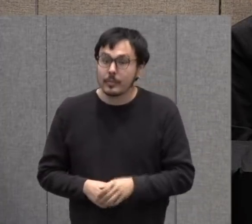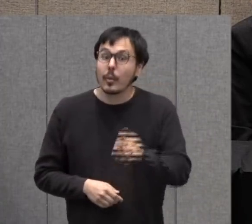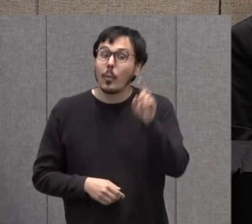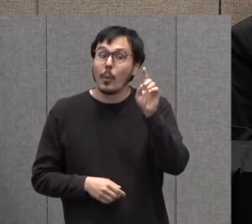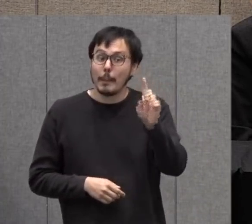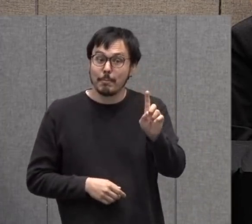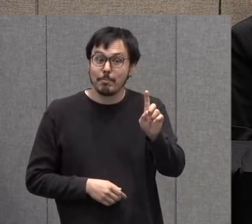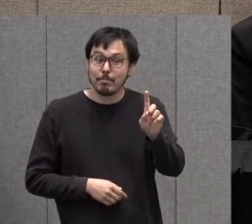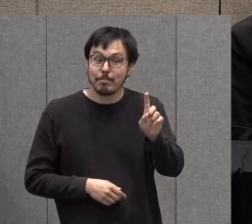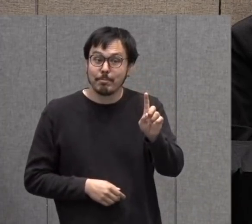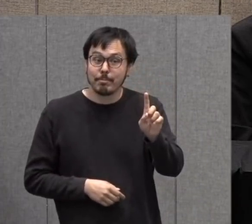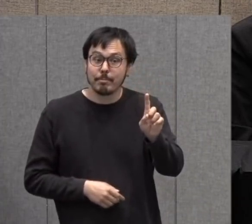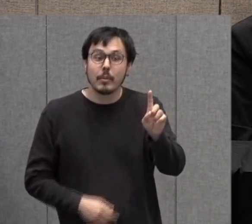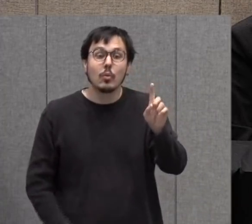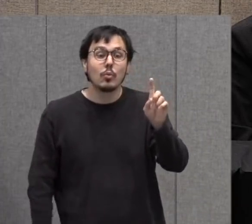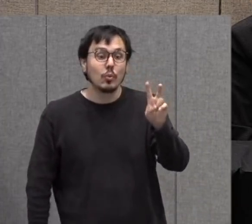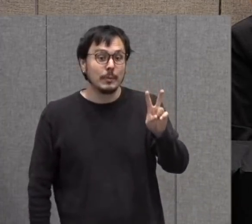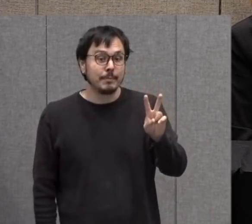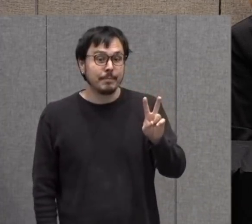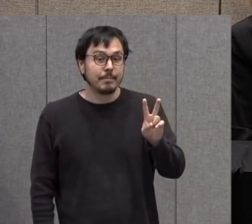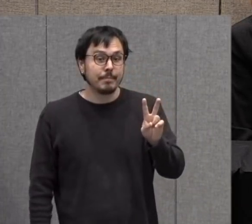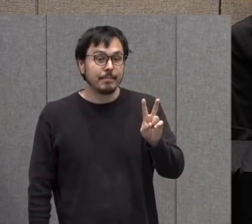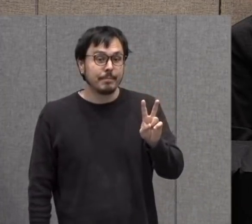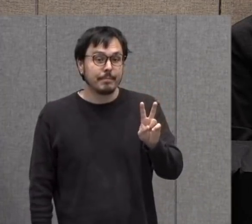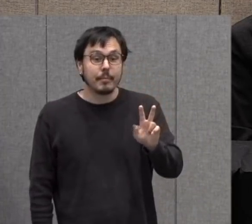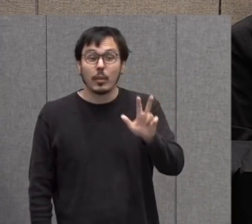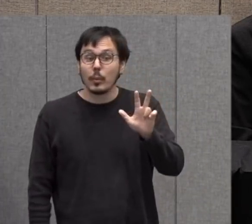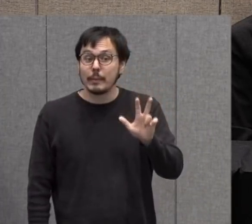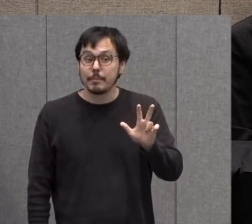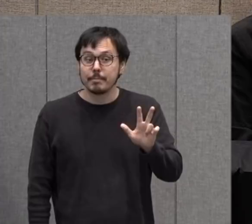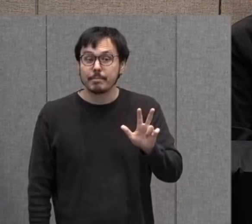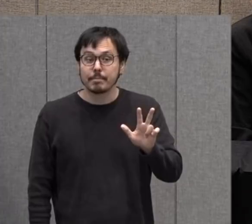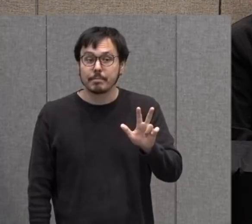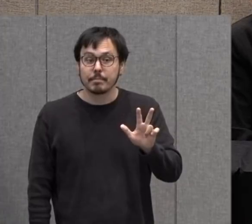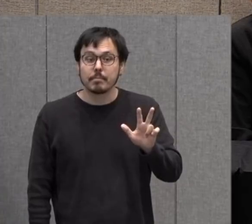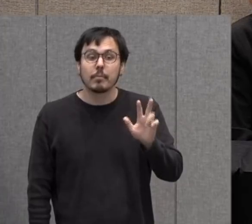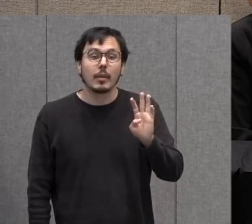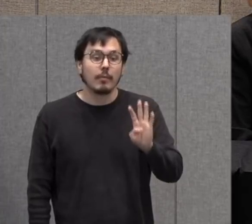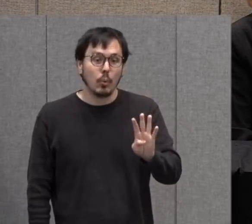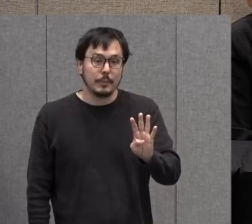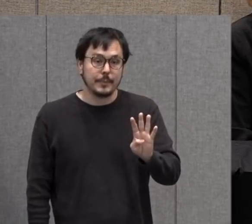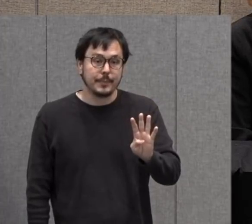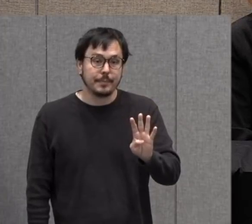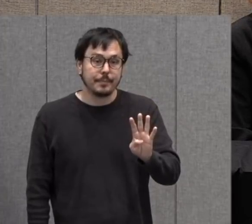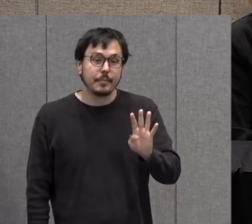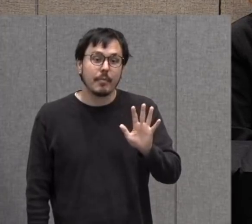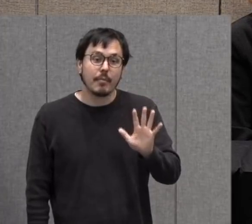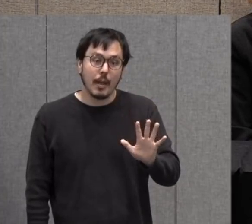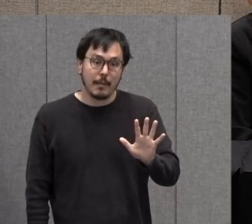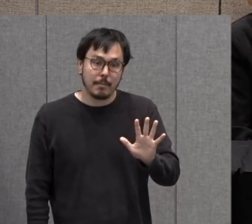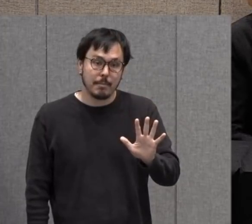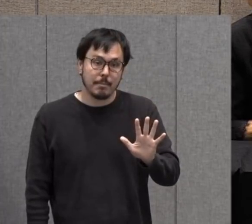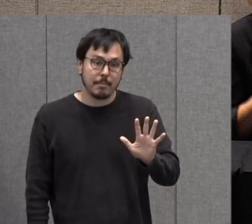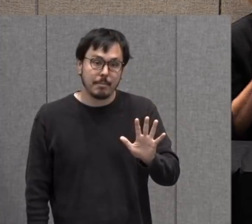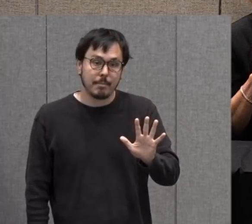1, 2, 3, 4, 5,